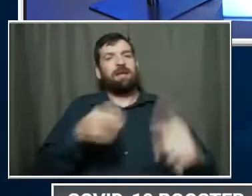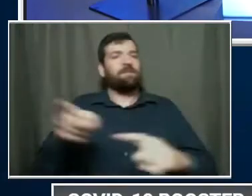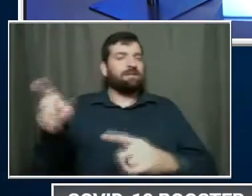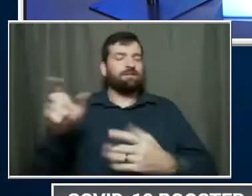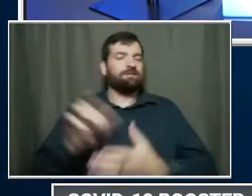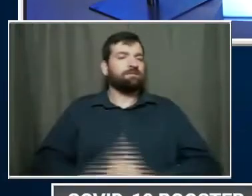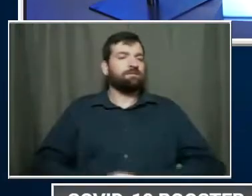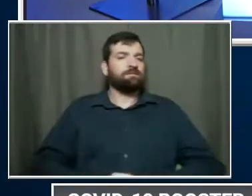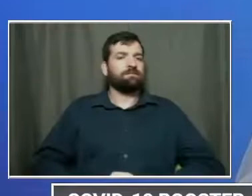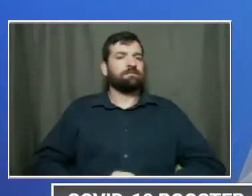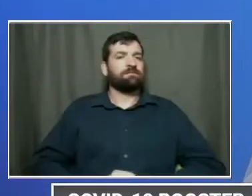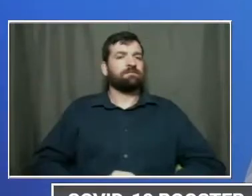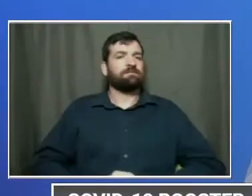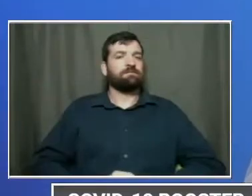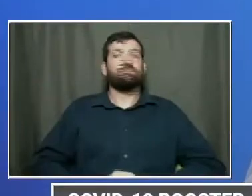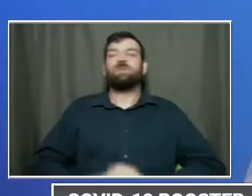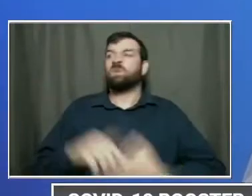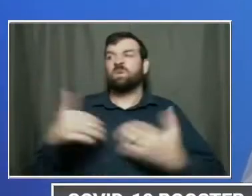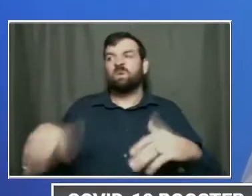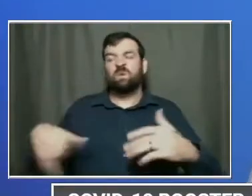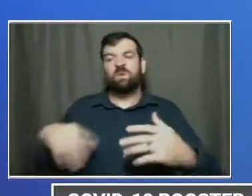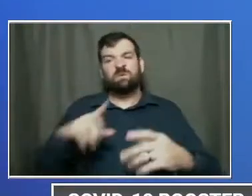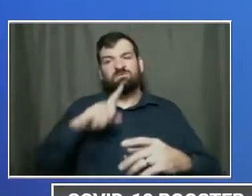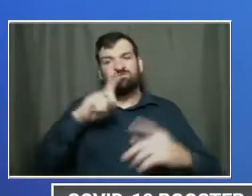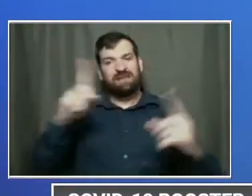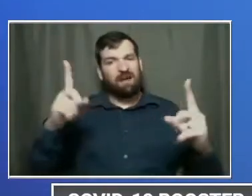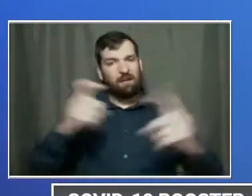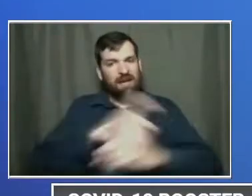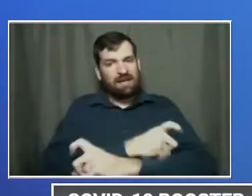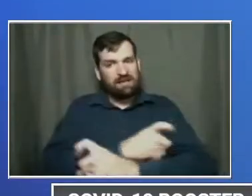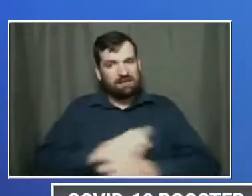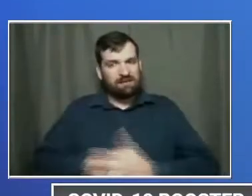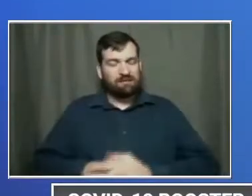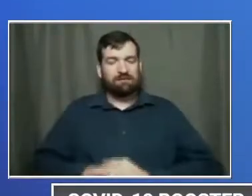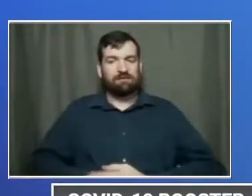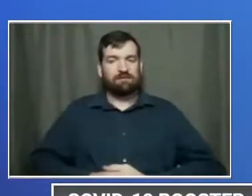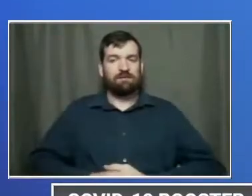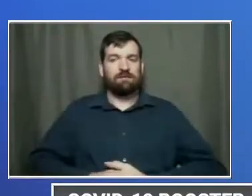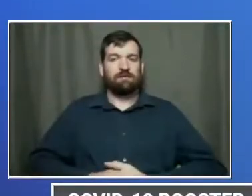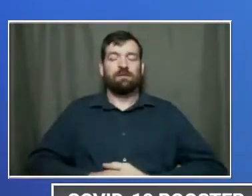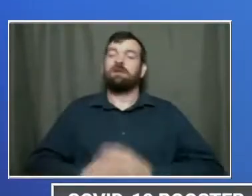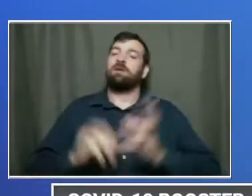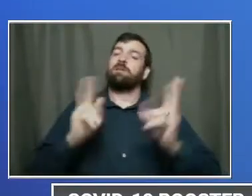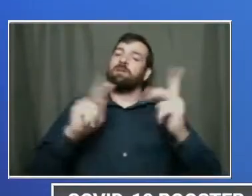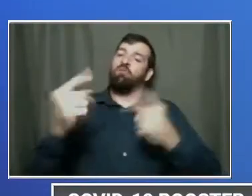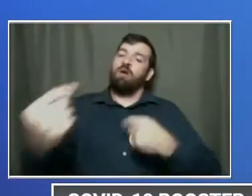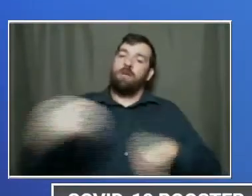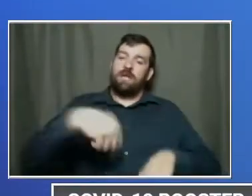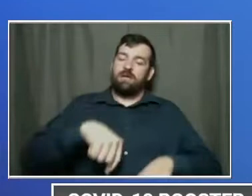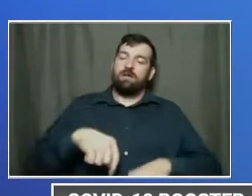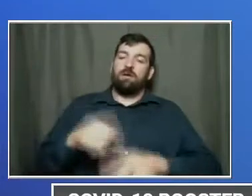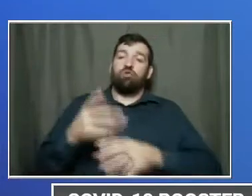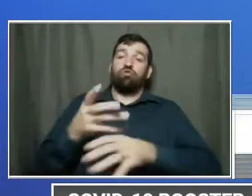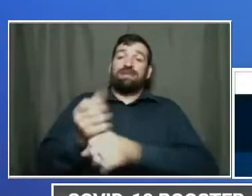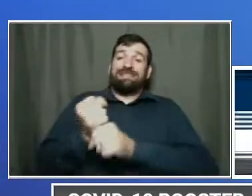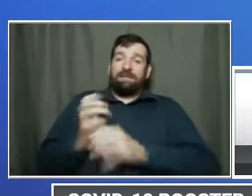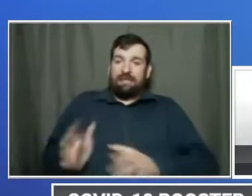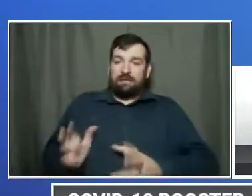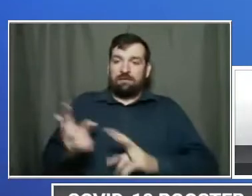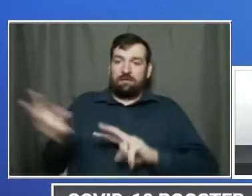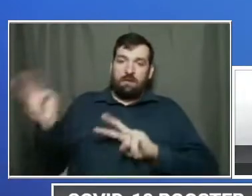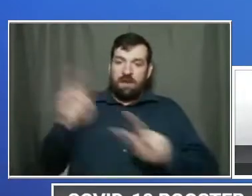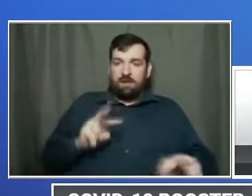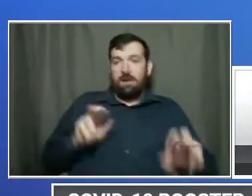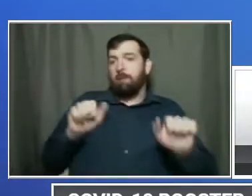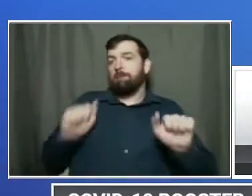goes. It's pretty complicated. Yes. So, people come in, recipients come in with a prospective donor. A lot of times they